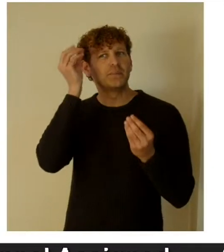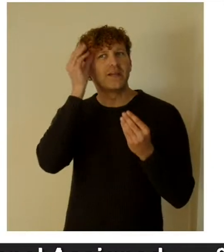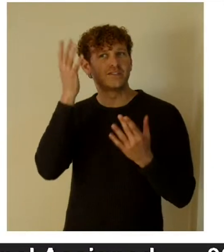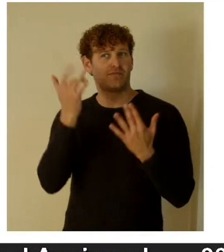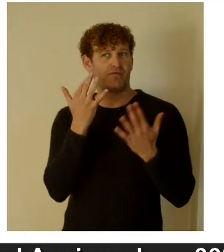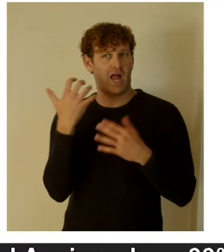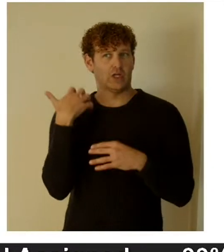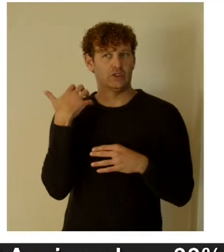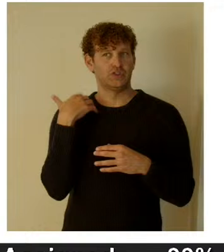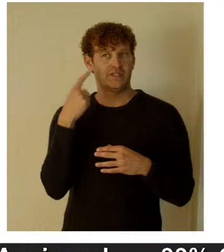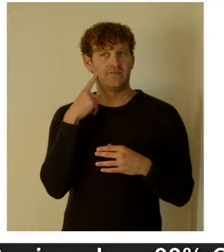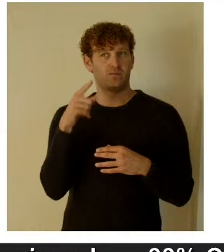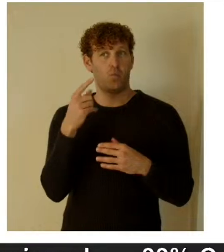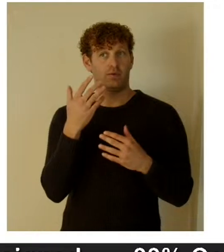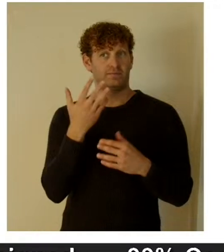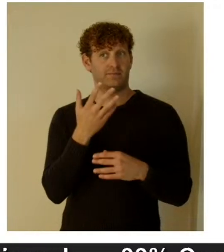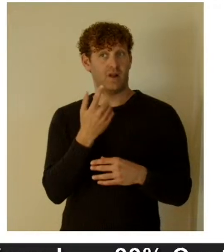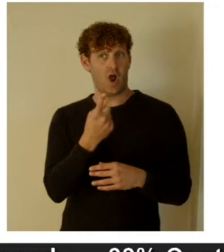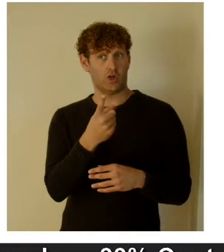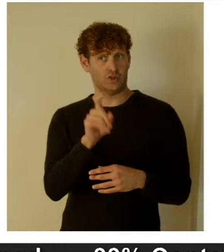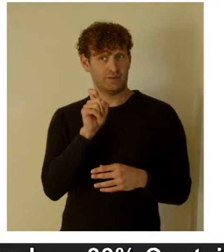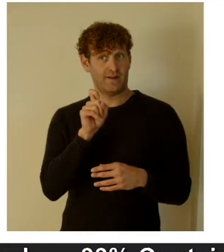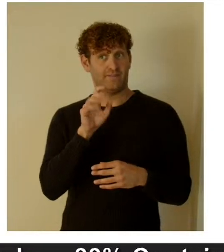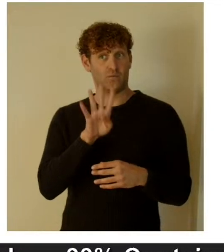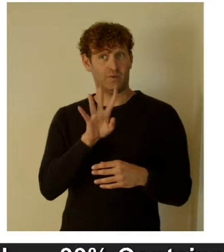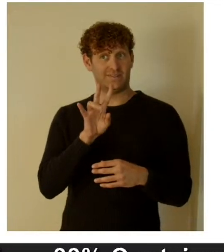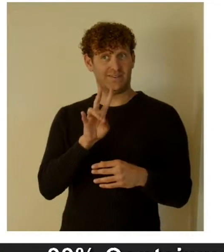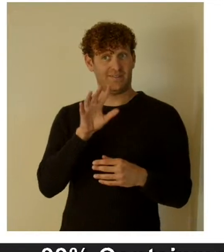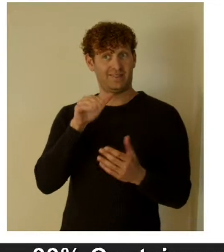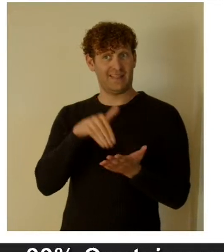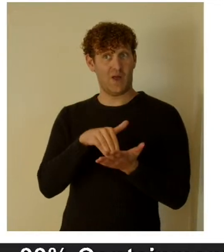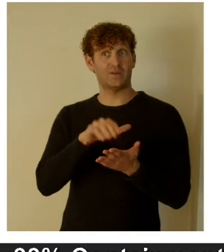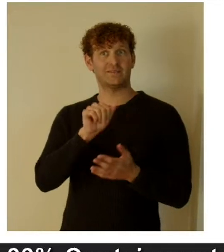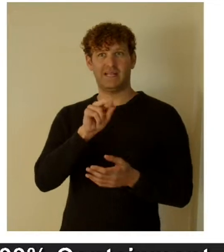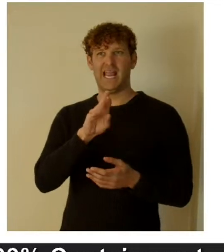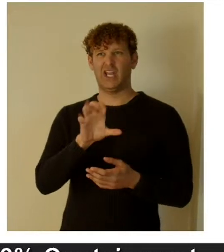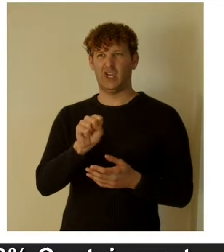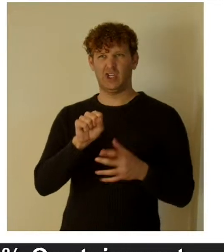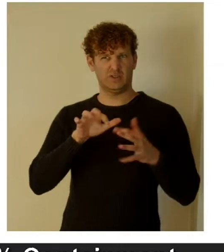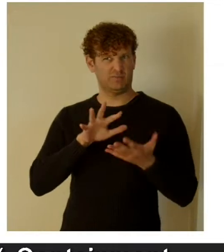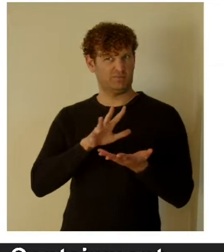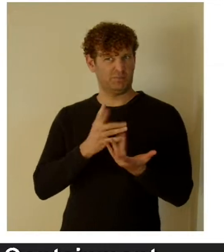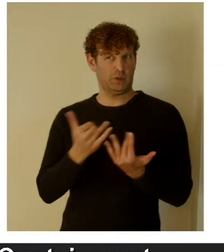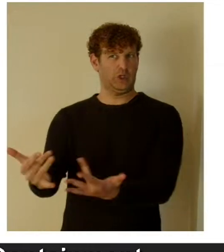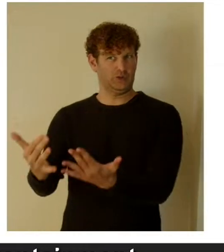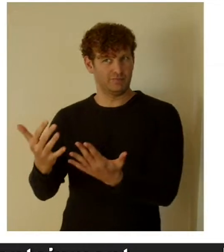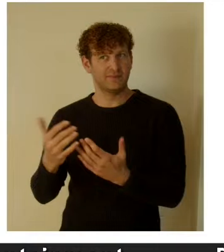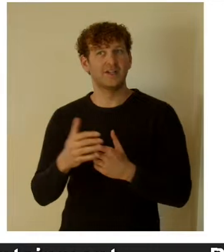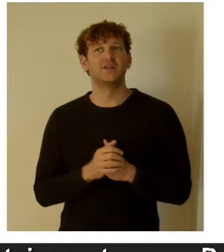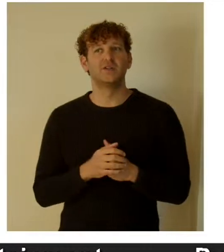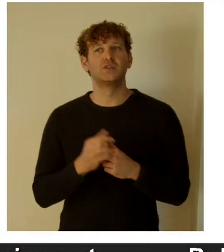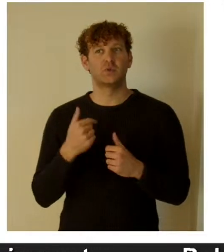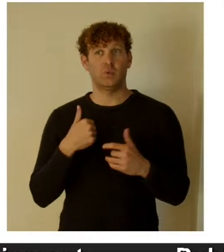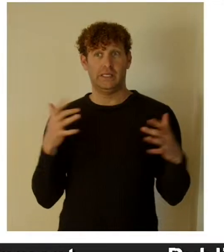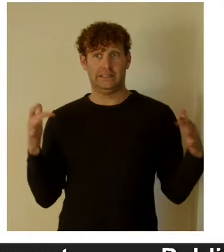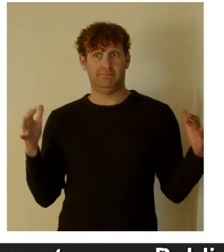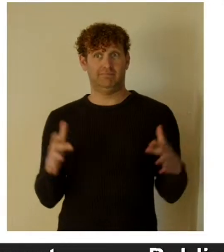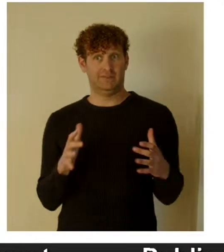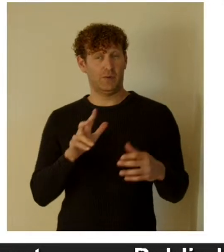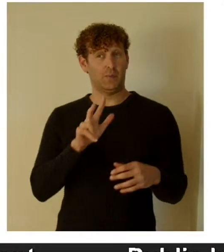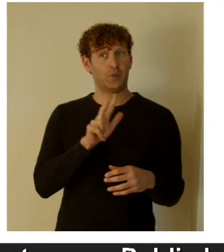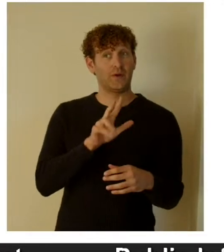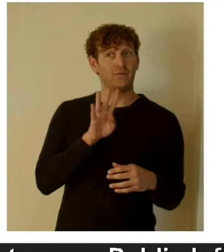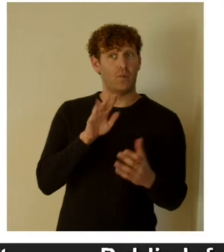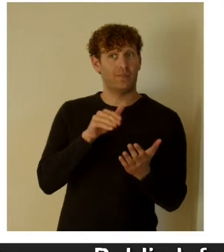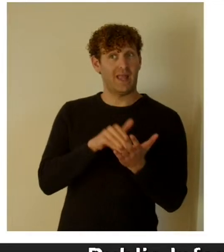at 14,117 acres and 33% containment. We have approximately 3,400 personnel working this